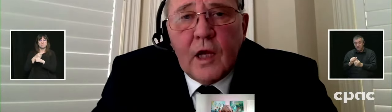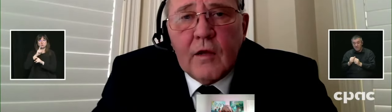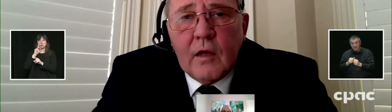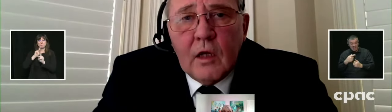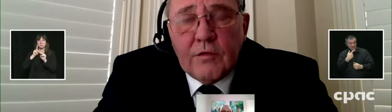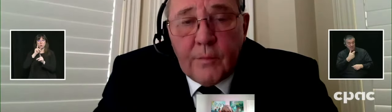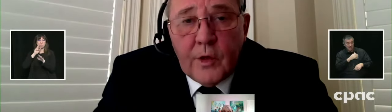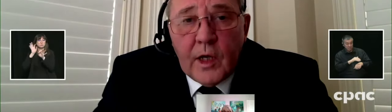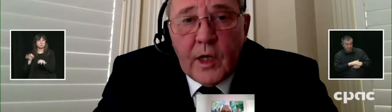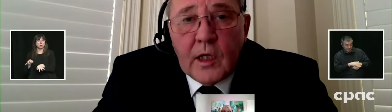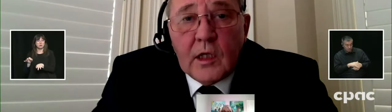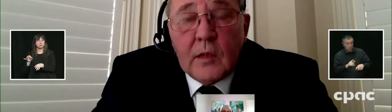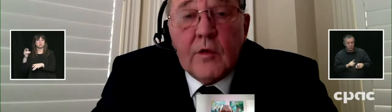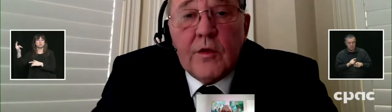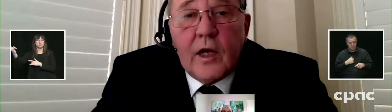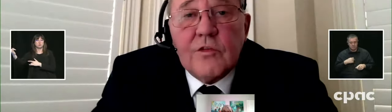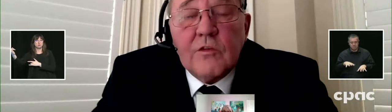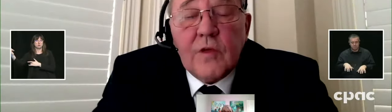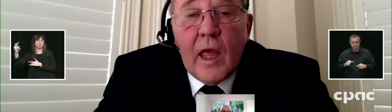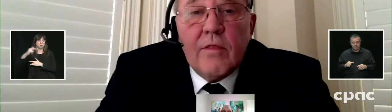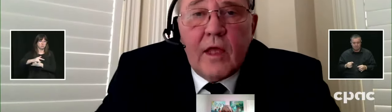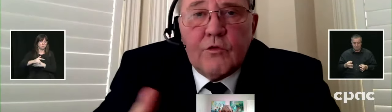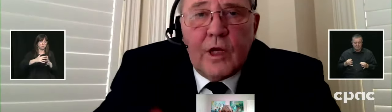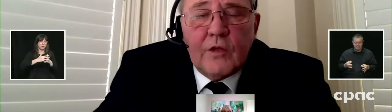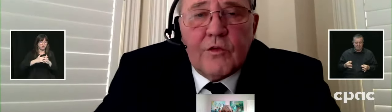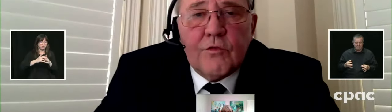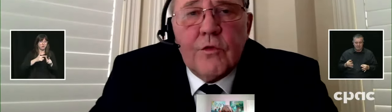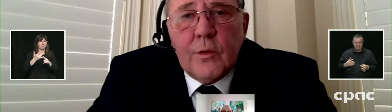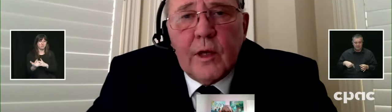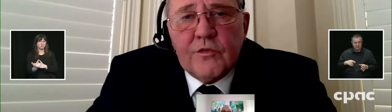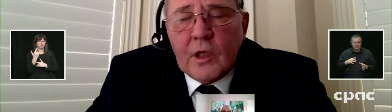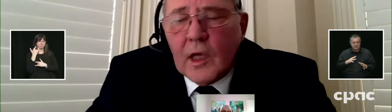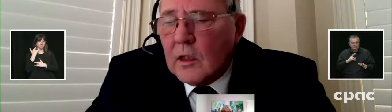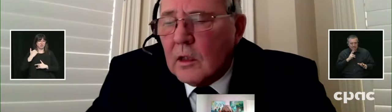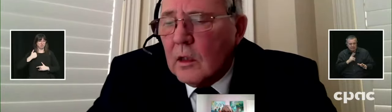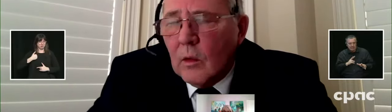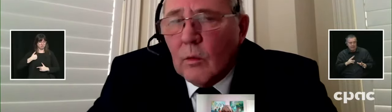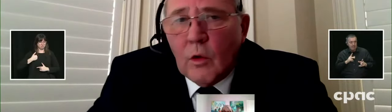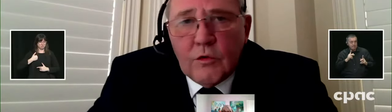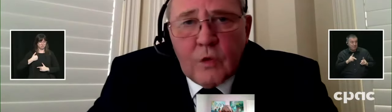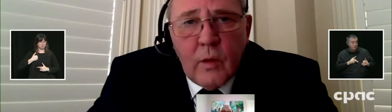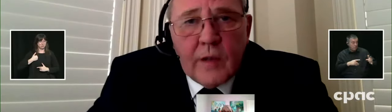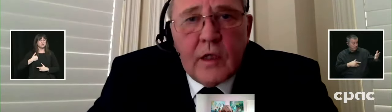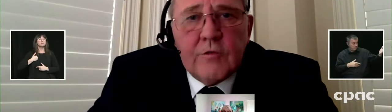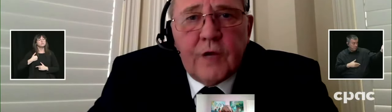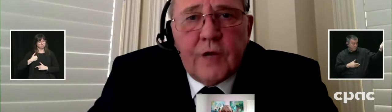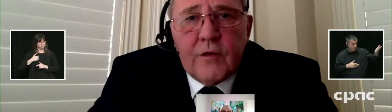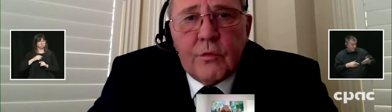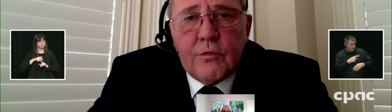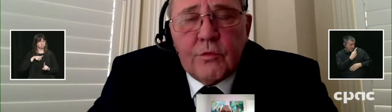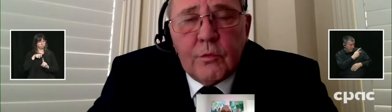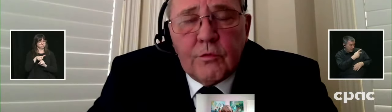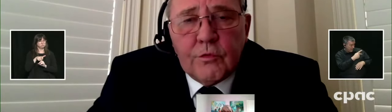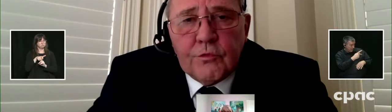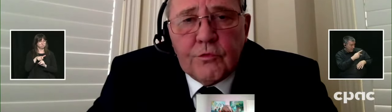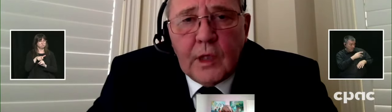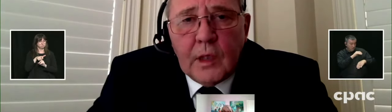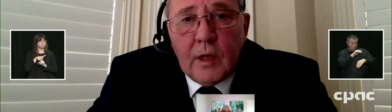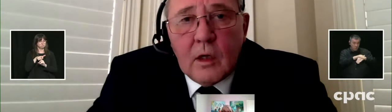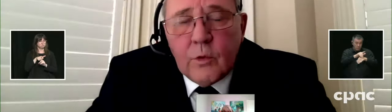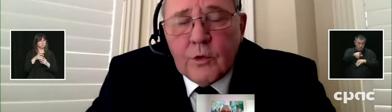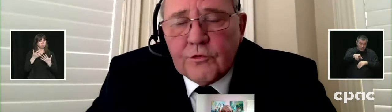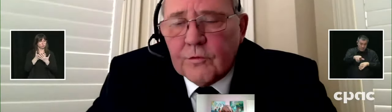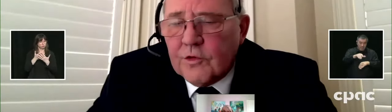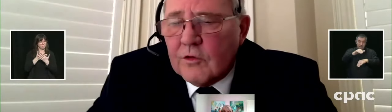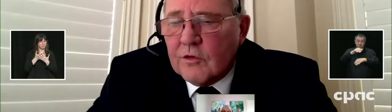chose to fly from the United Kingdom into the United States and then transit through the U.S. to Canada were also identified through screening